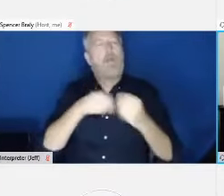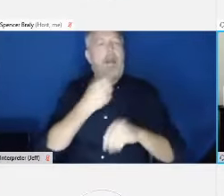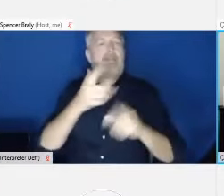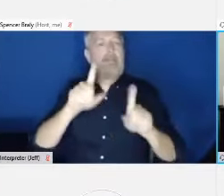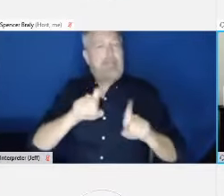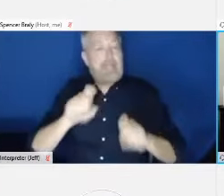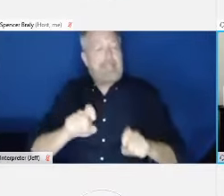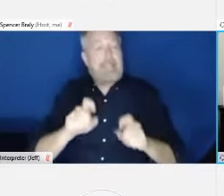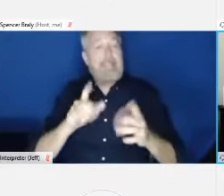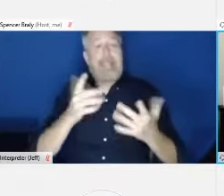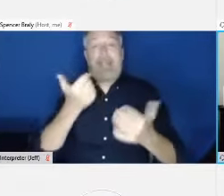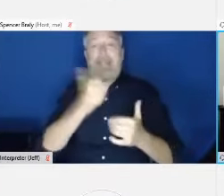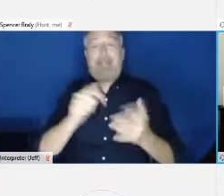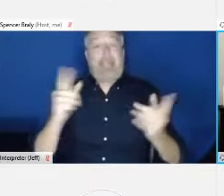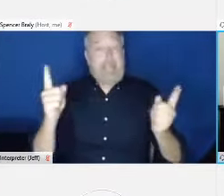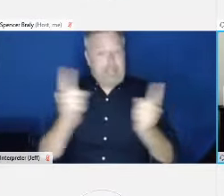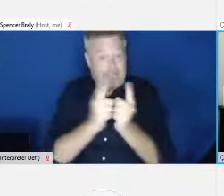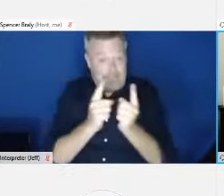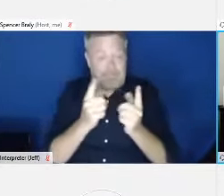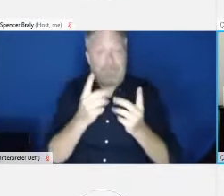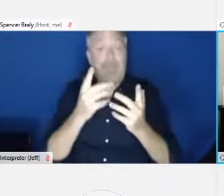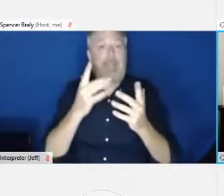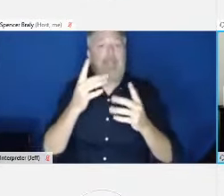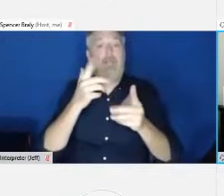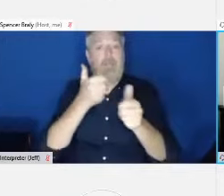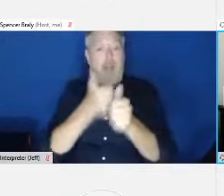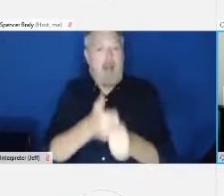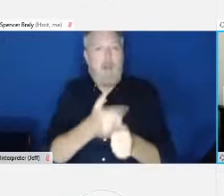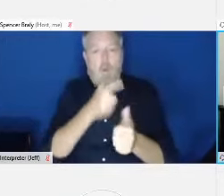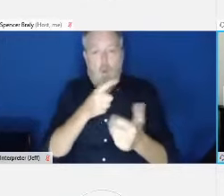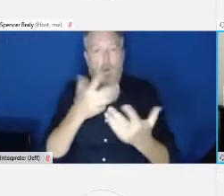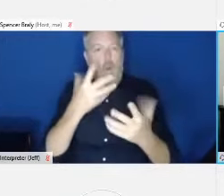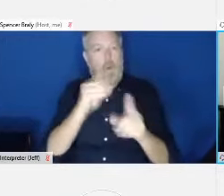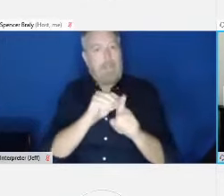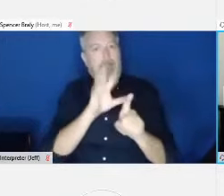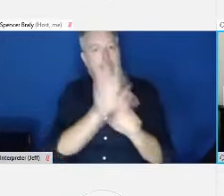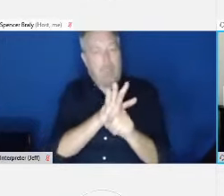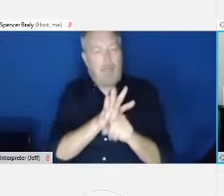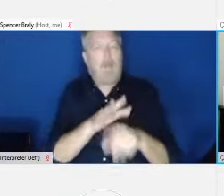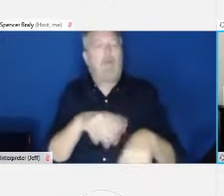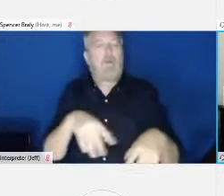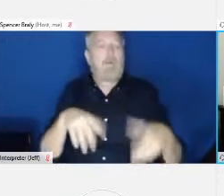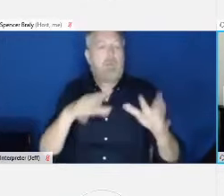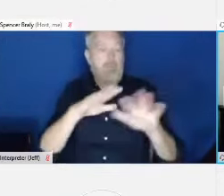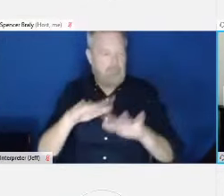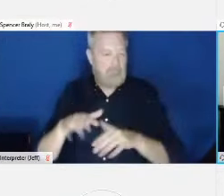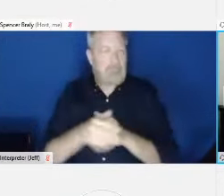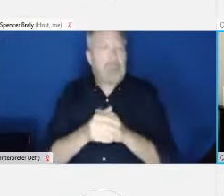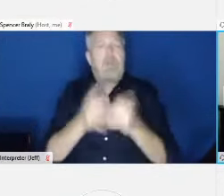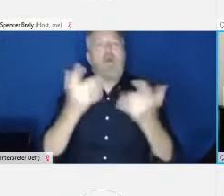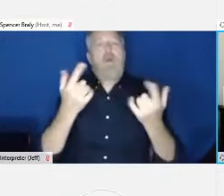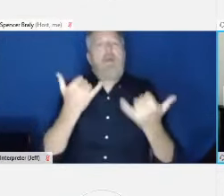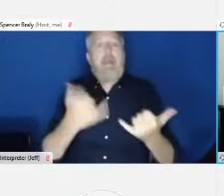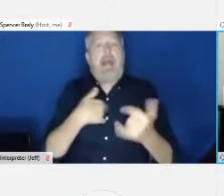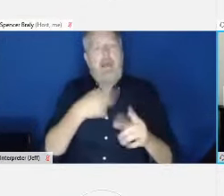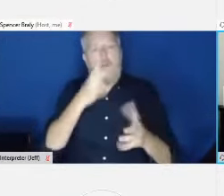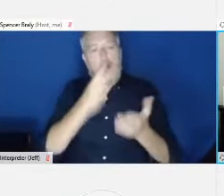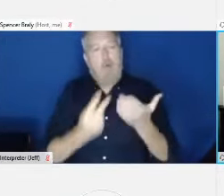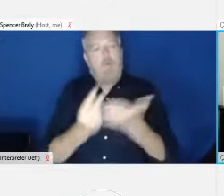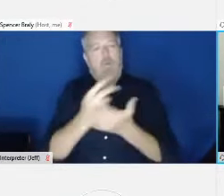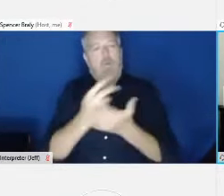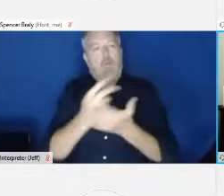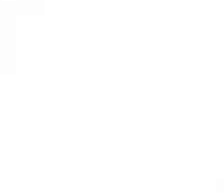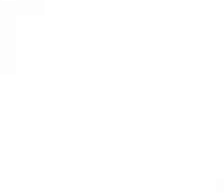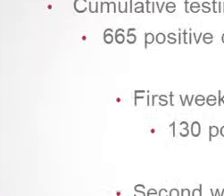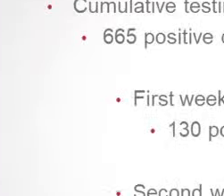tracing, and our mitigation efforts. So let's begin by reviewing the test results after 2 weeks